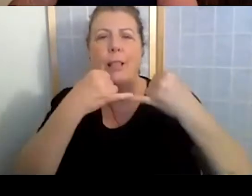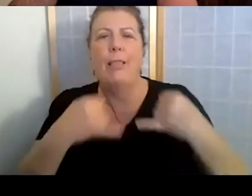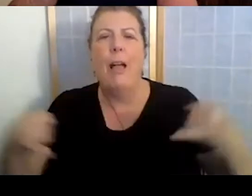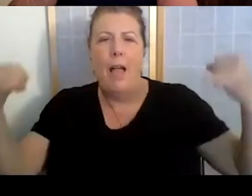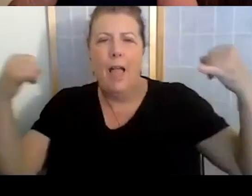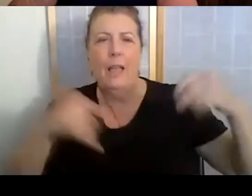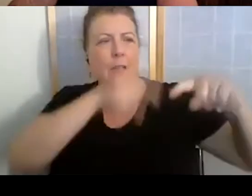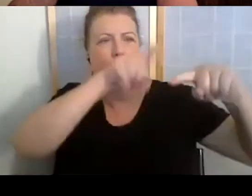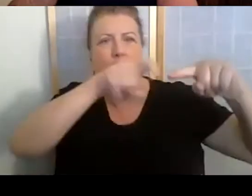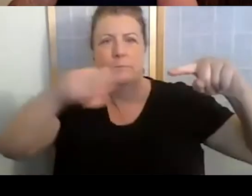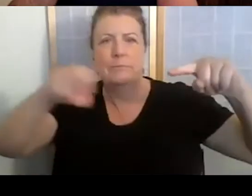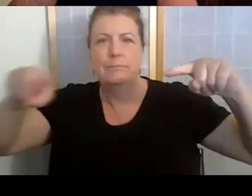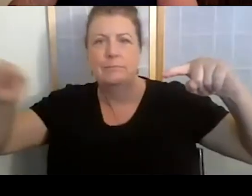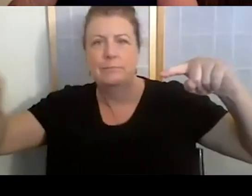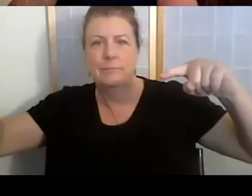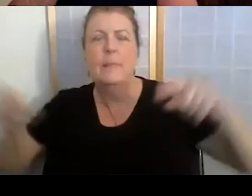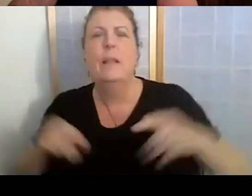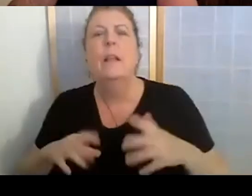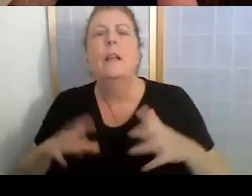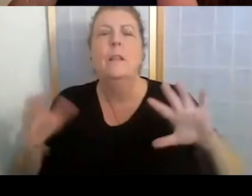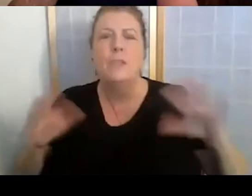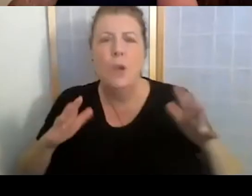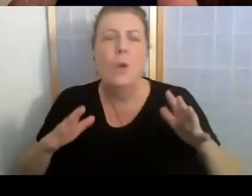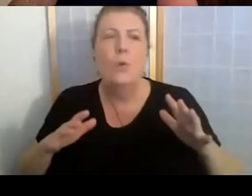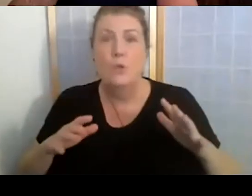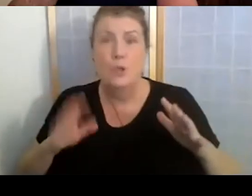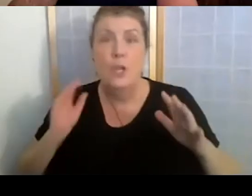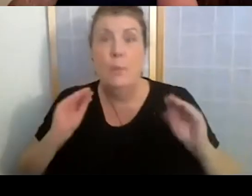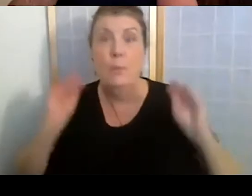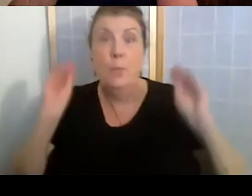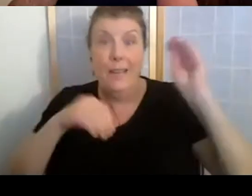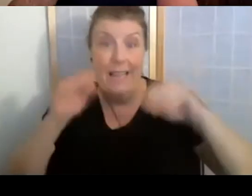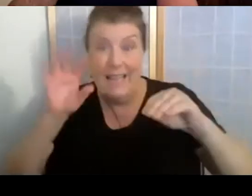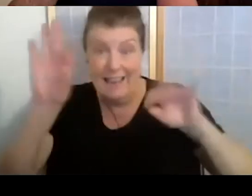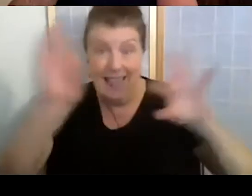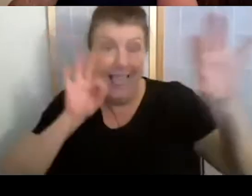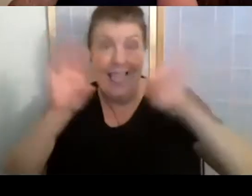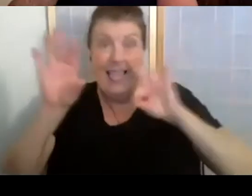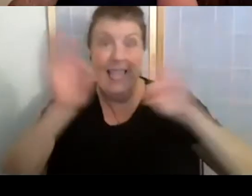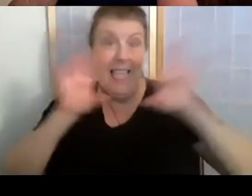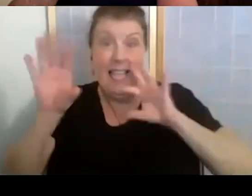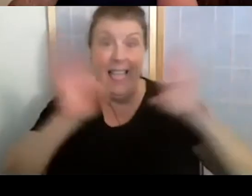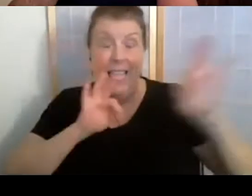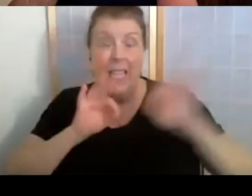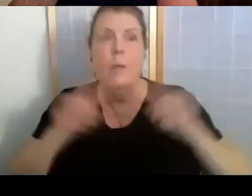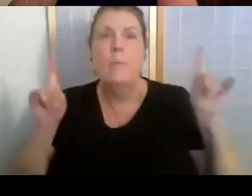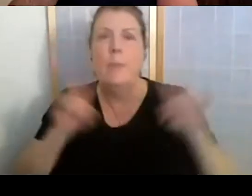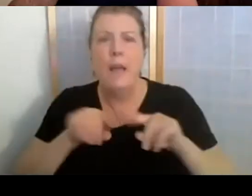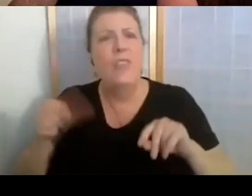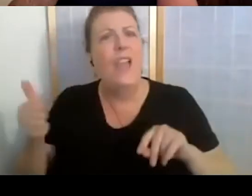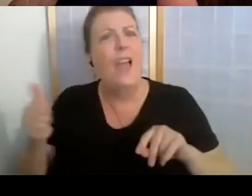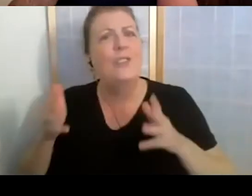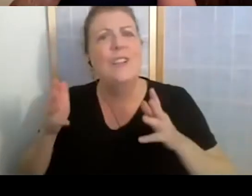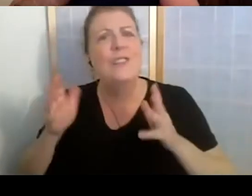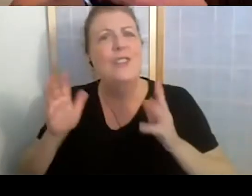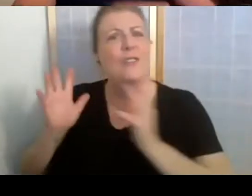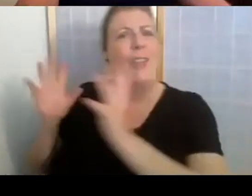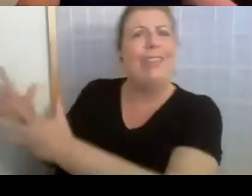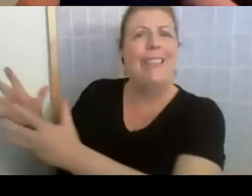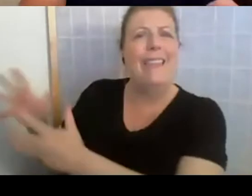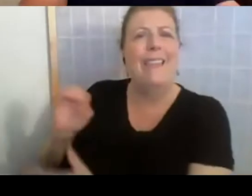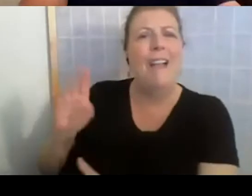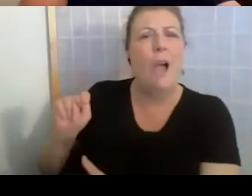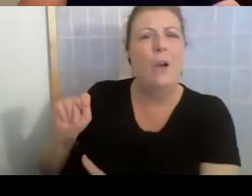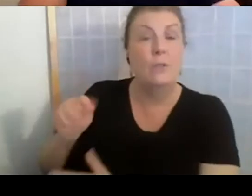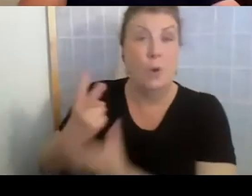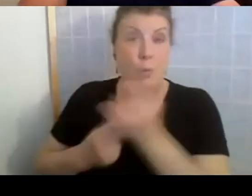history, but she had to leave out a ton of stuff. Both of you guys had an embarrassment of riches of statistics and data. And I just, can you